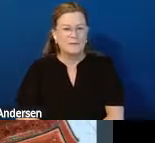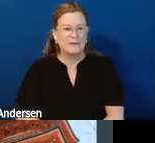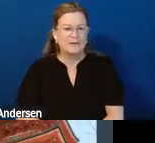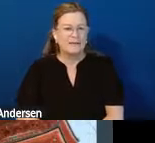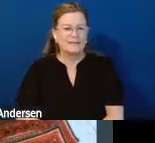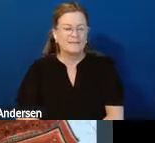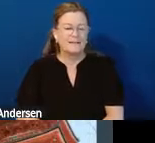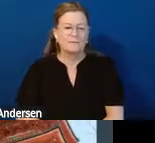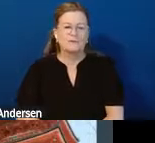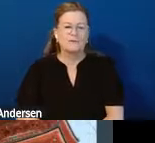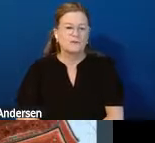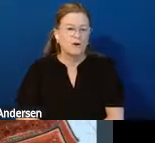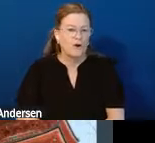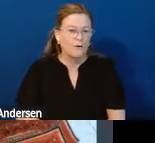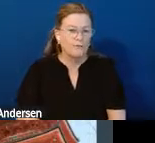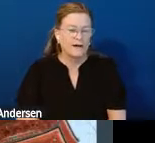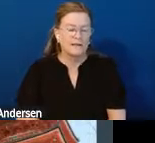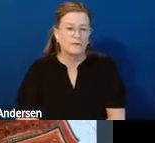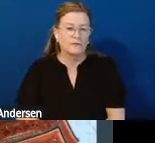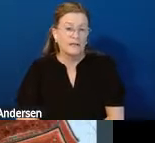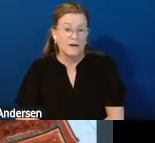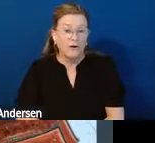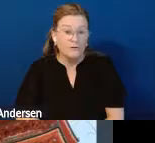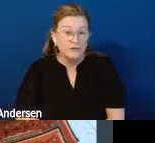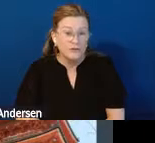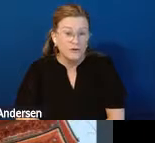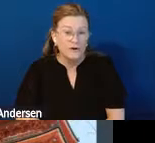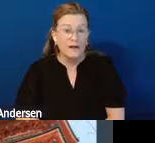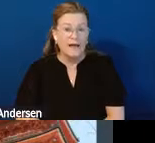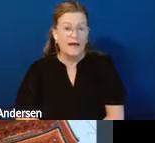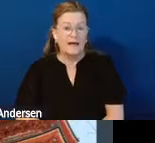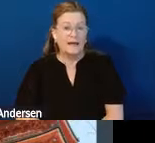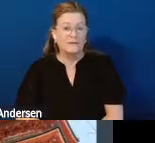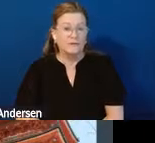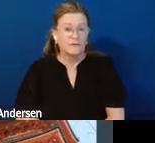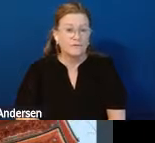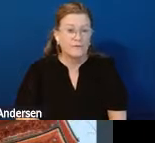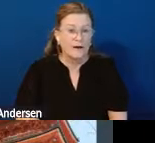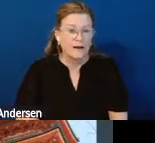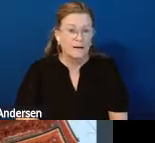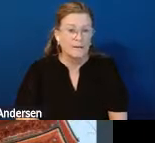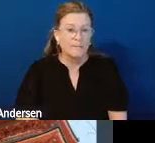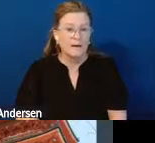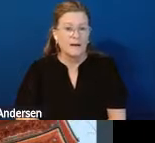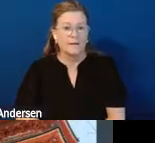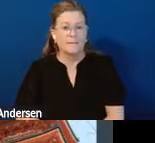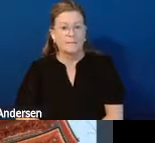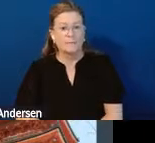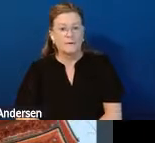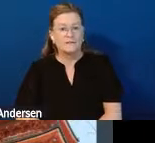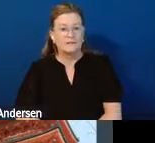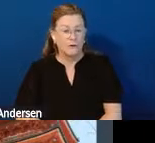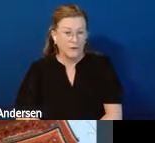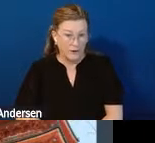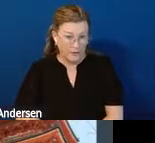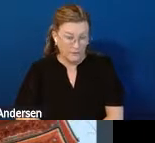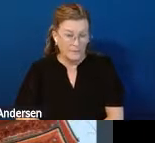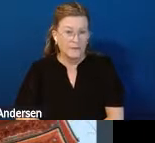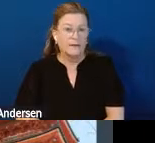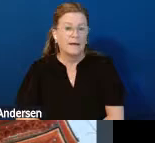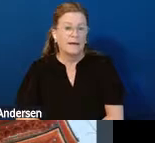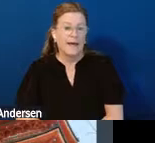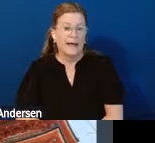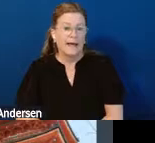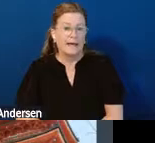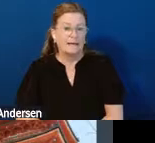my experience, it was so fun learning the culture. And I learned we went to